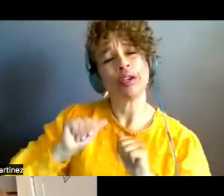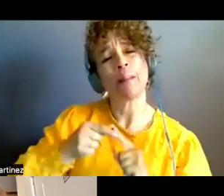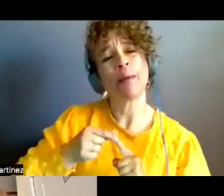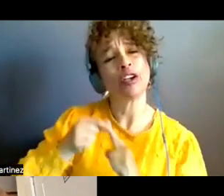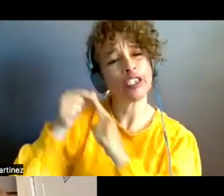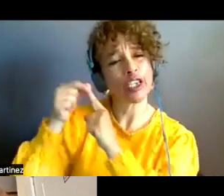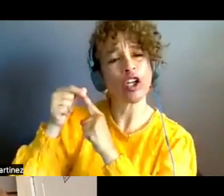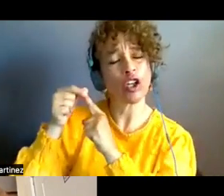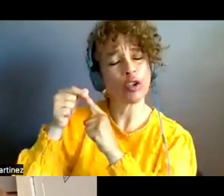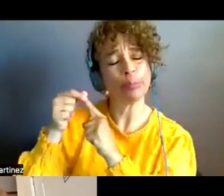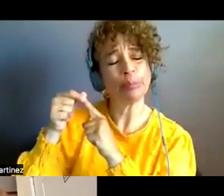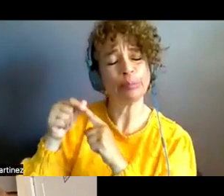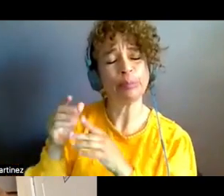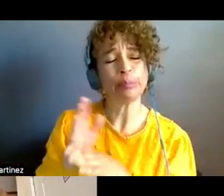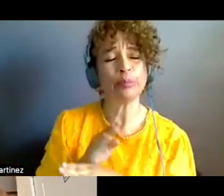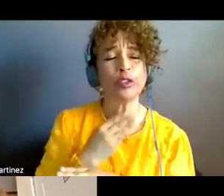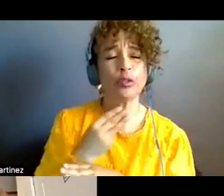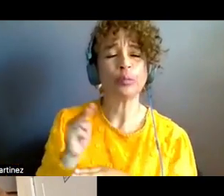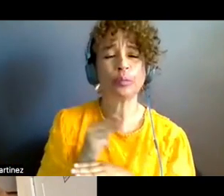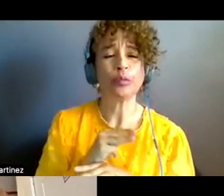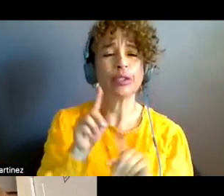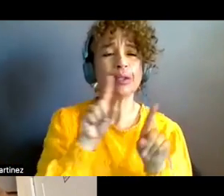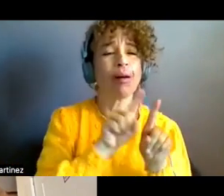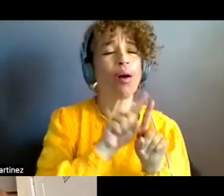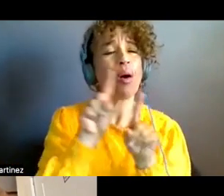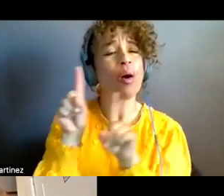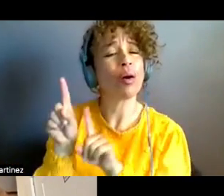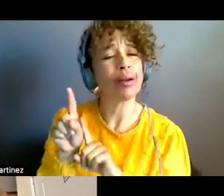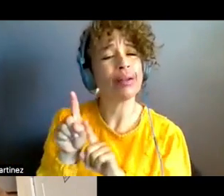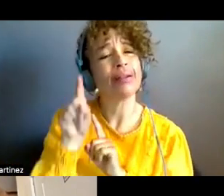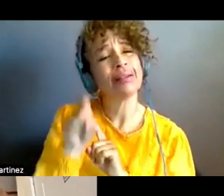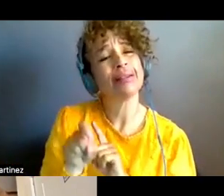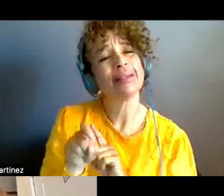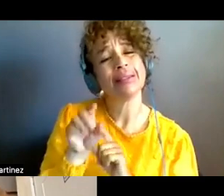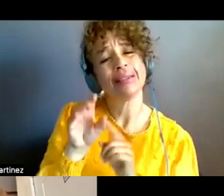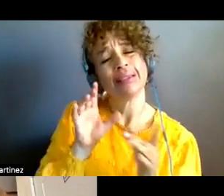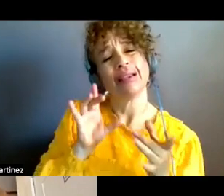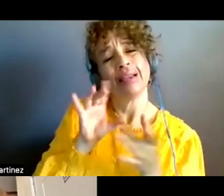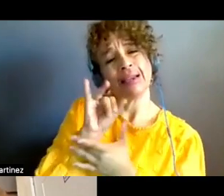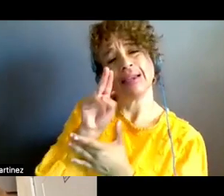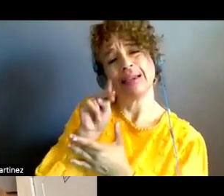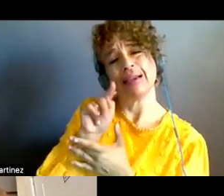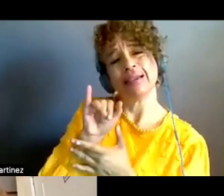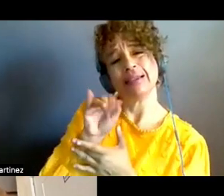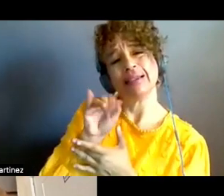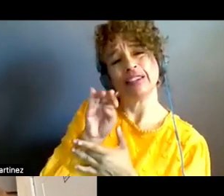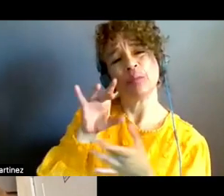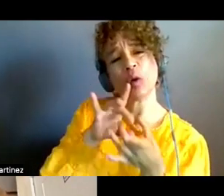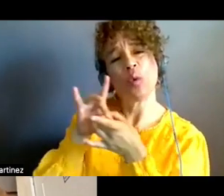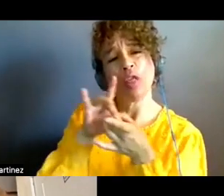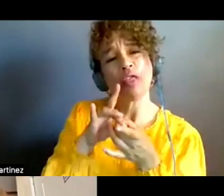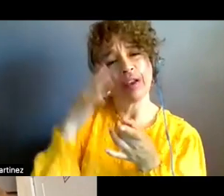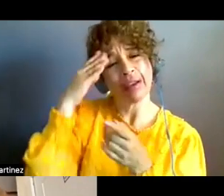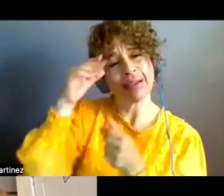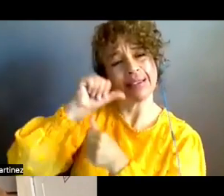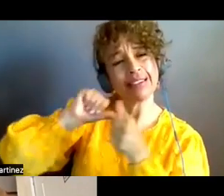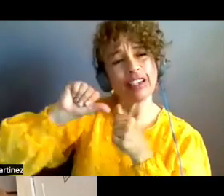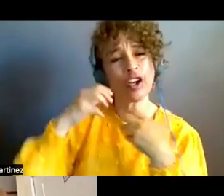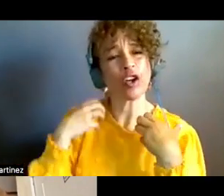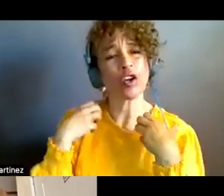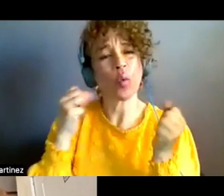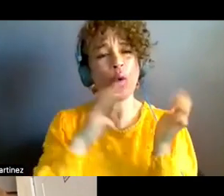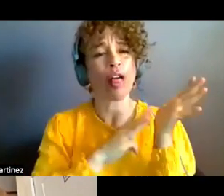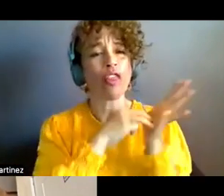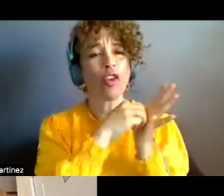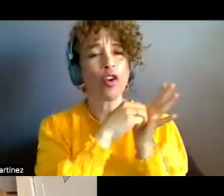Yeah. That also needs an intimate relationship, right? You need to know each other's strengths and weaknesses so